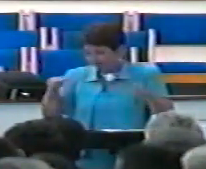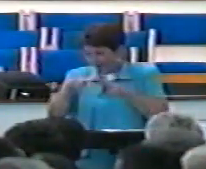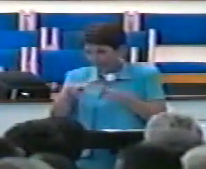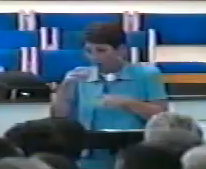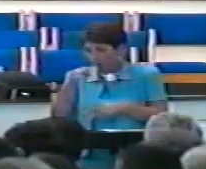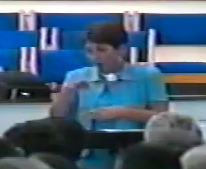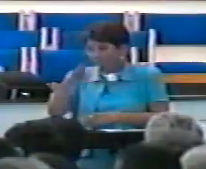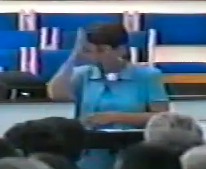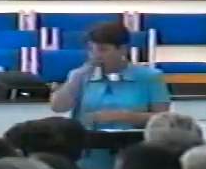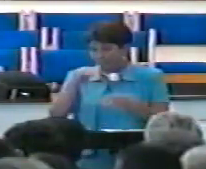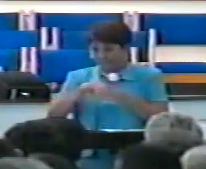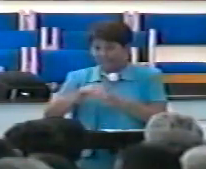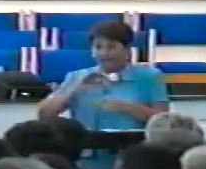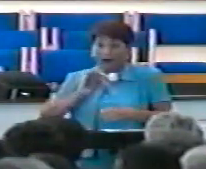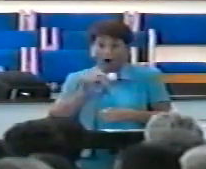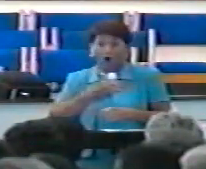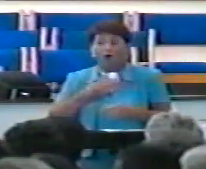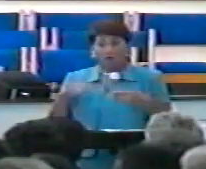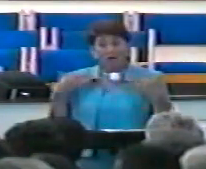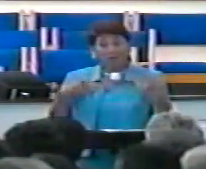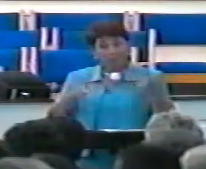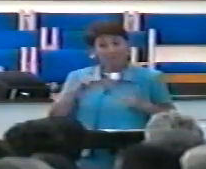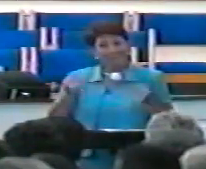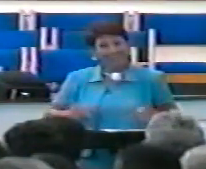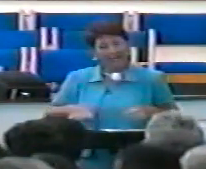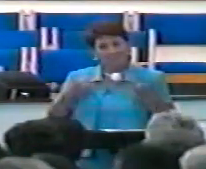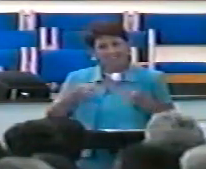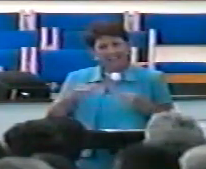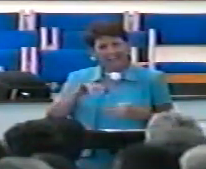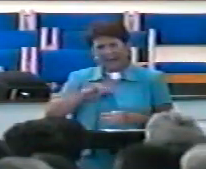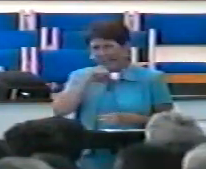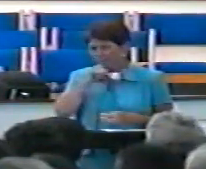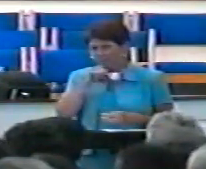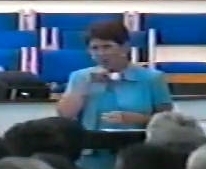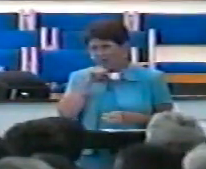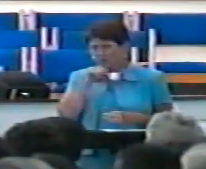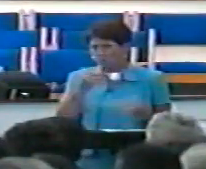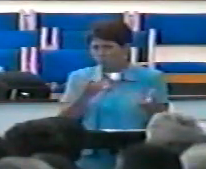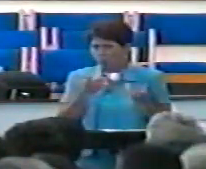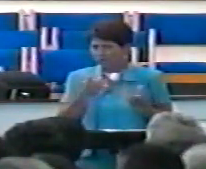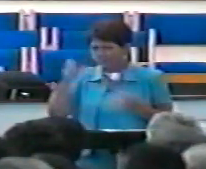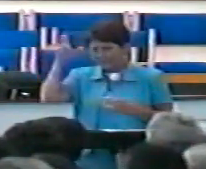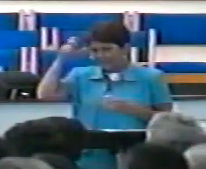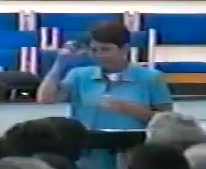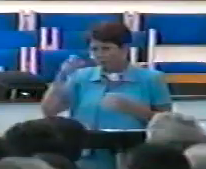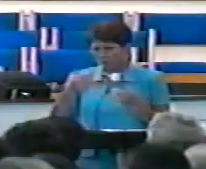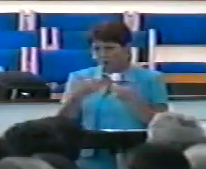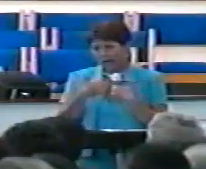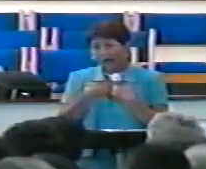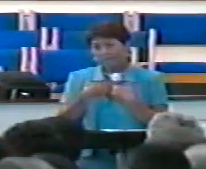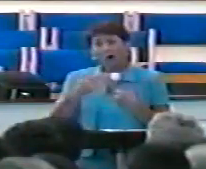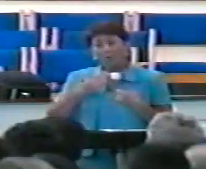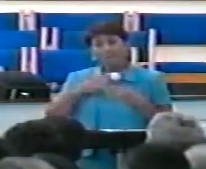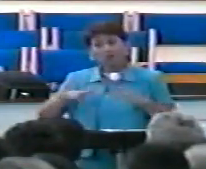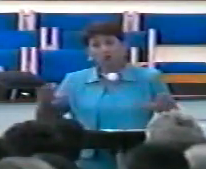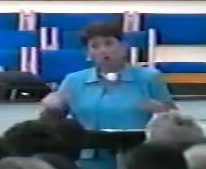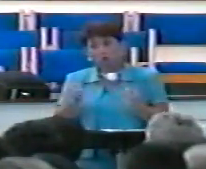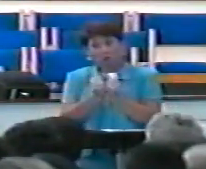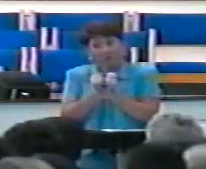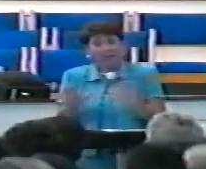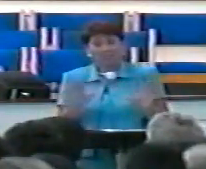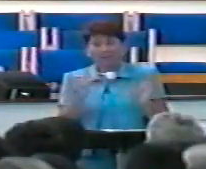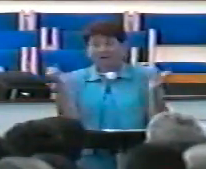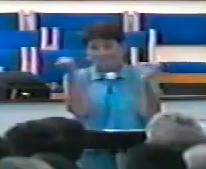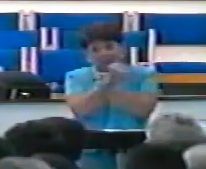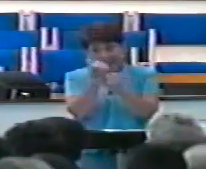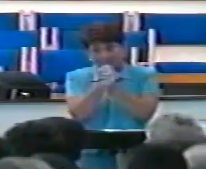God. Now, I don't know about you, but I'm not willing to let the devil have our children without a fight. Not willing to do it. No, sir. Not